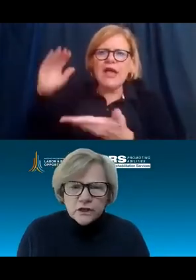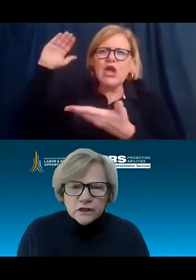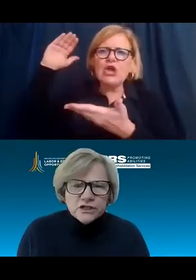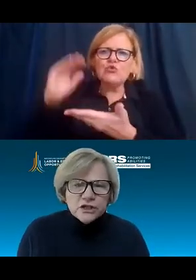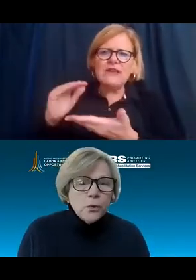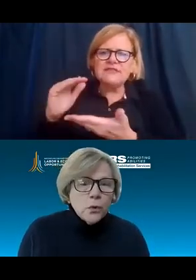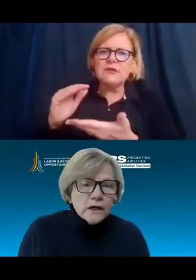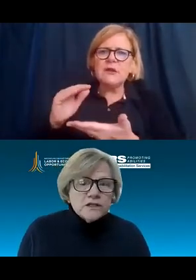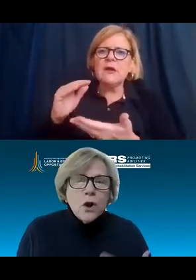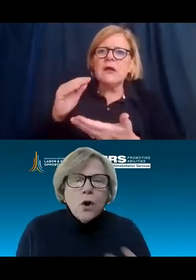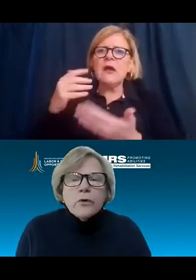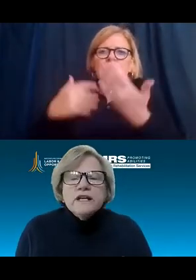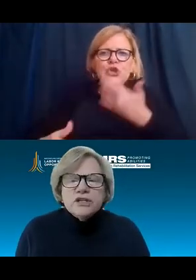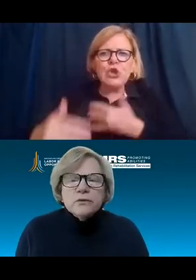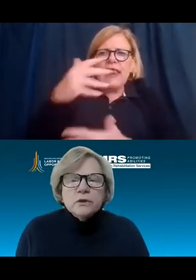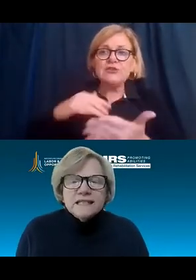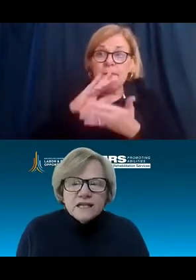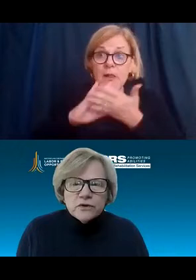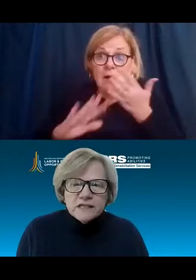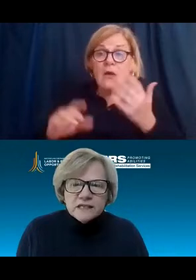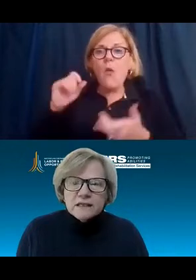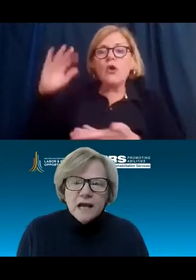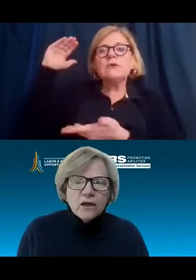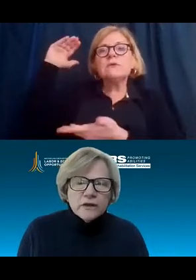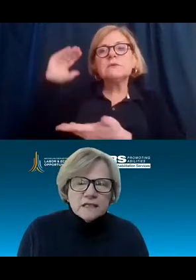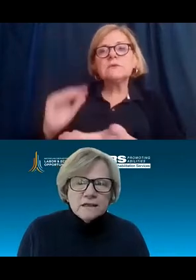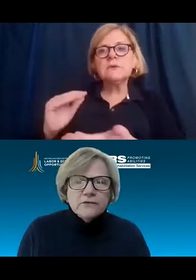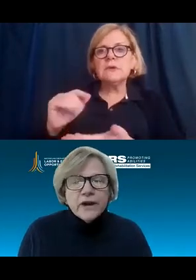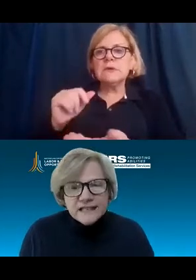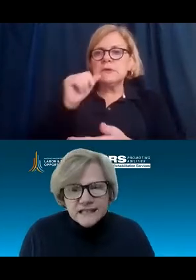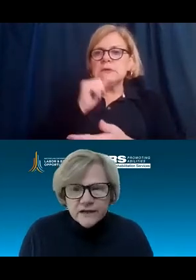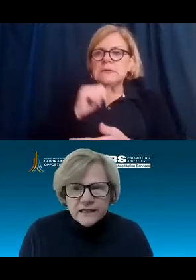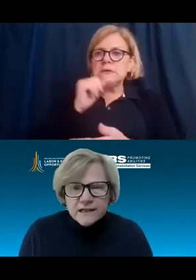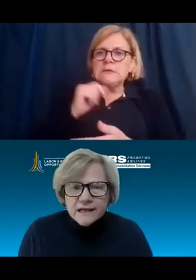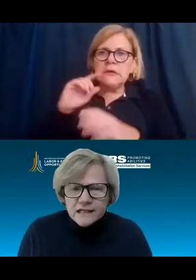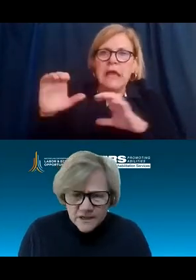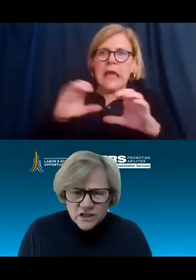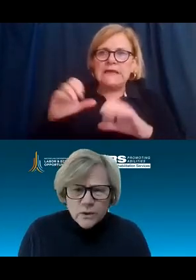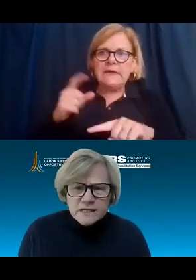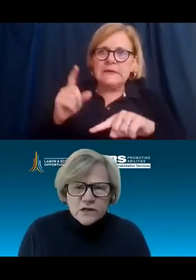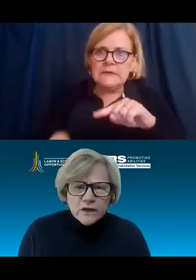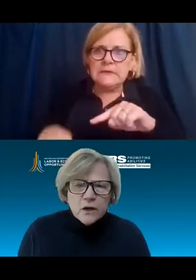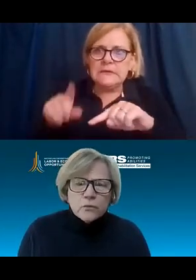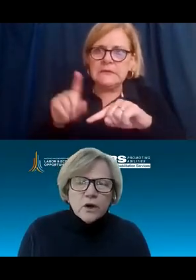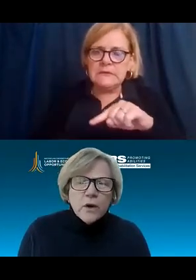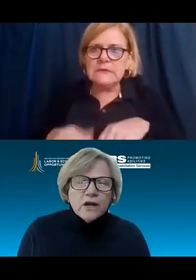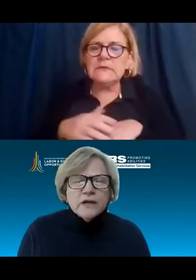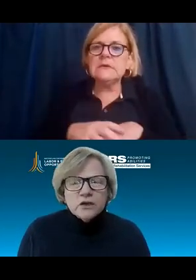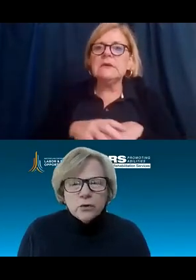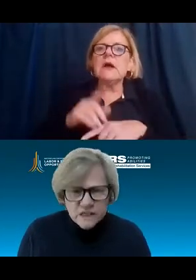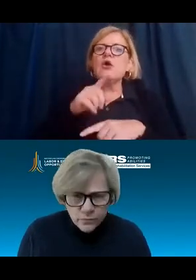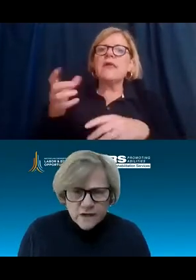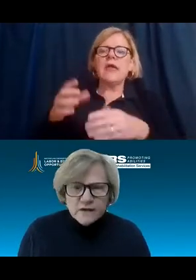good circulation to organs or a general decreased tolerance for activities, especially ones that